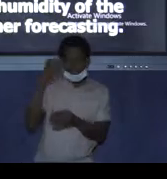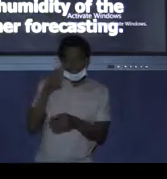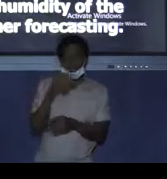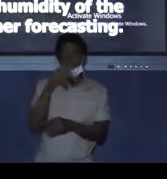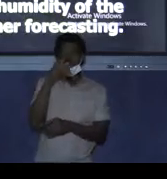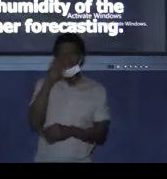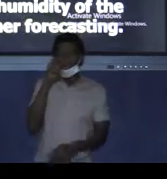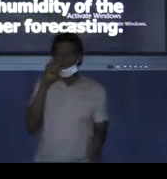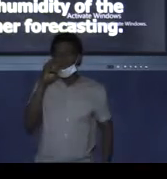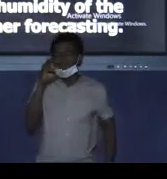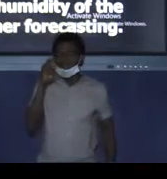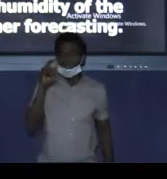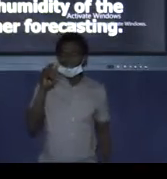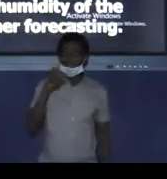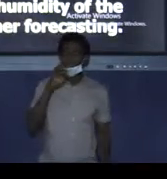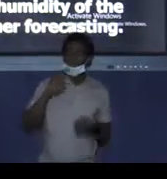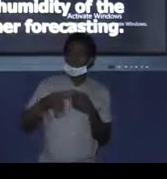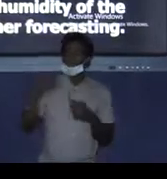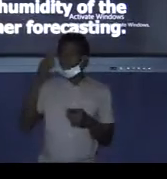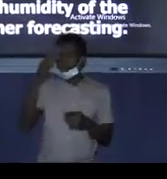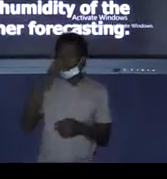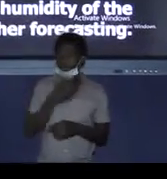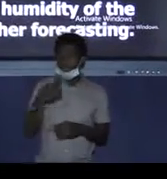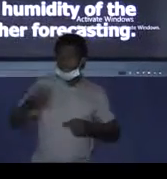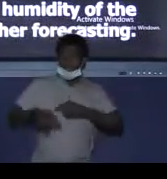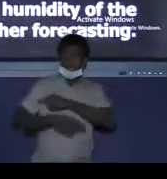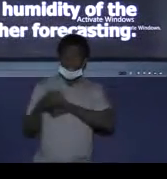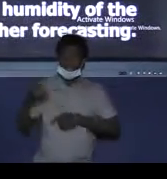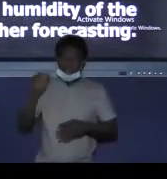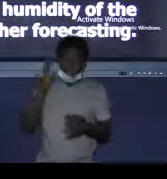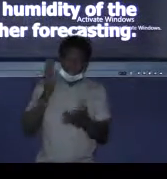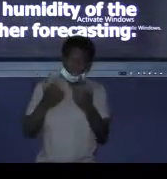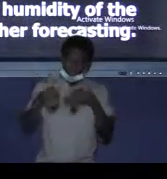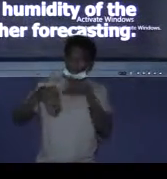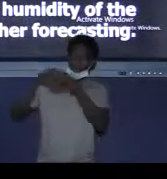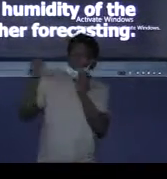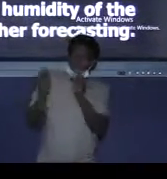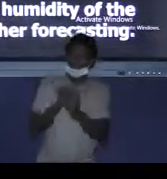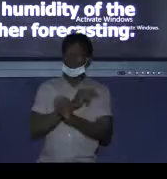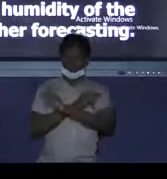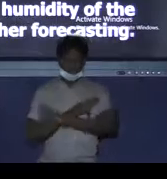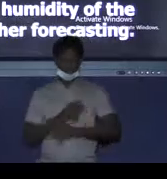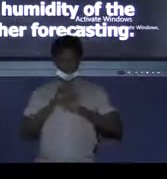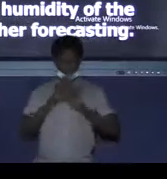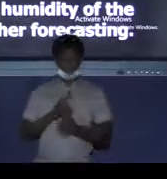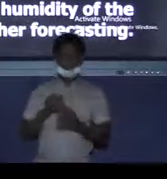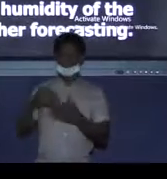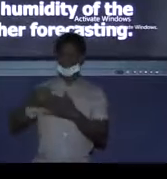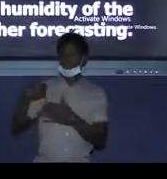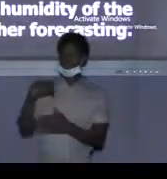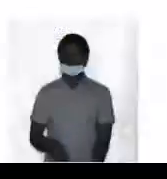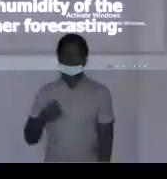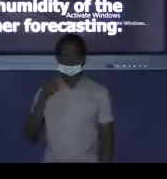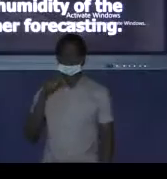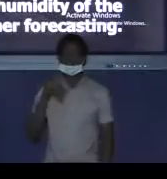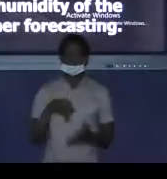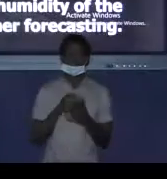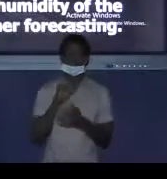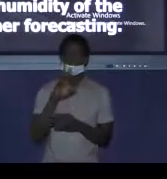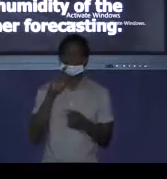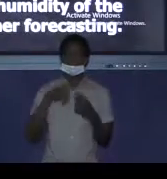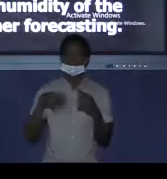the humidity of the atmosphere, and they will come out with reliable results before the people.